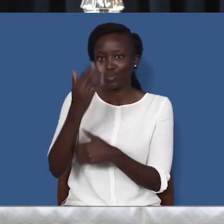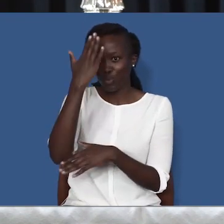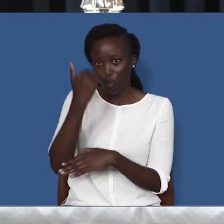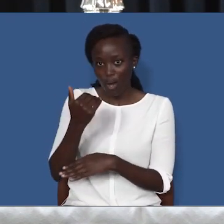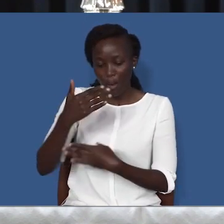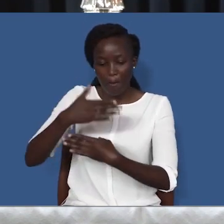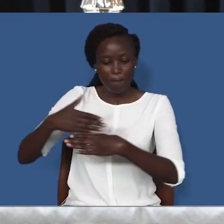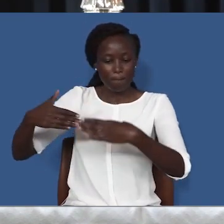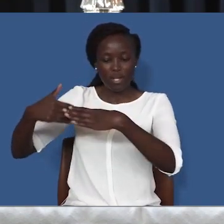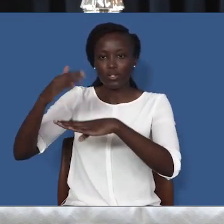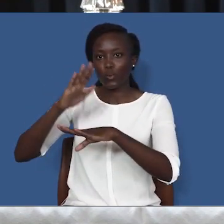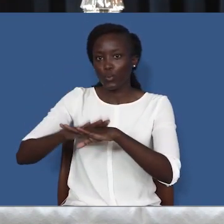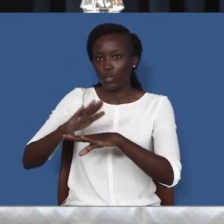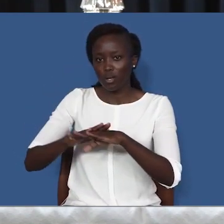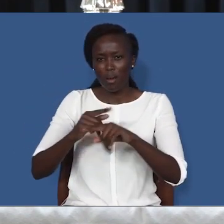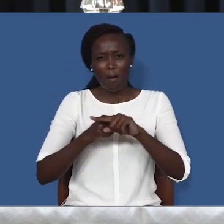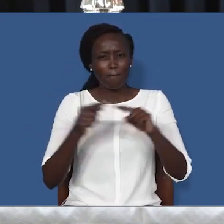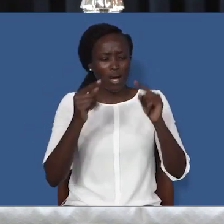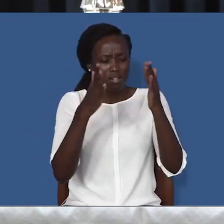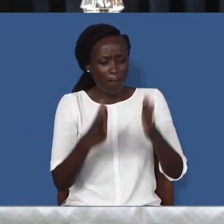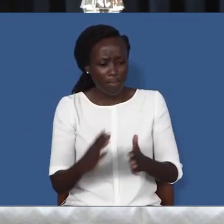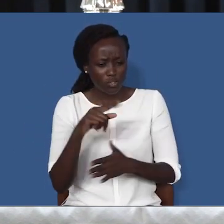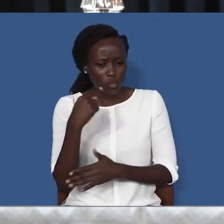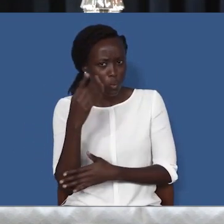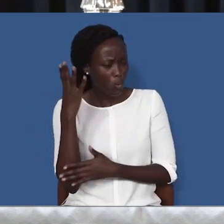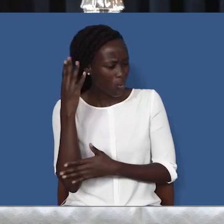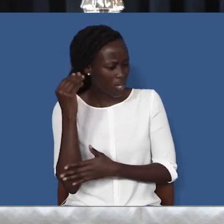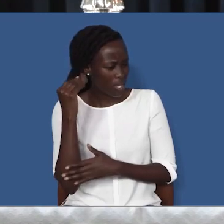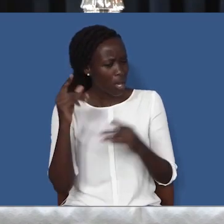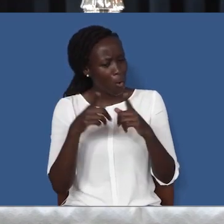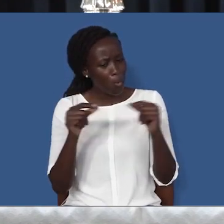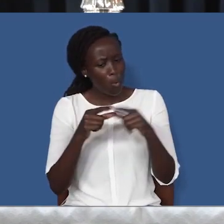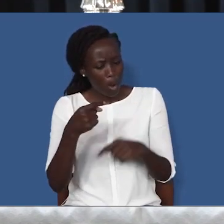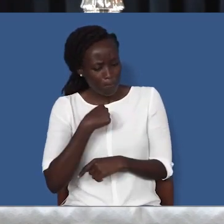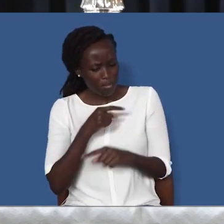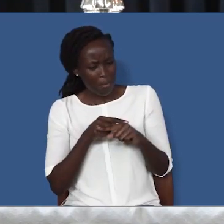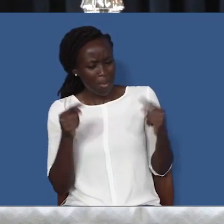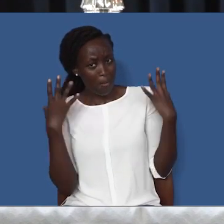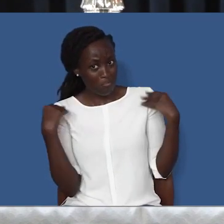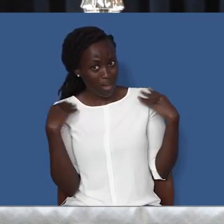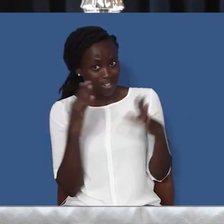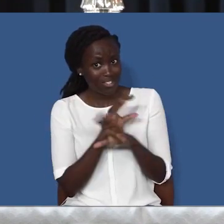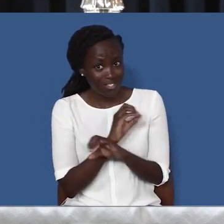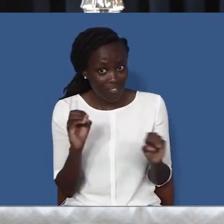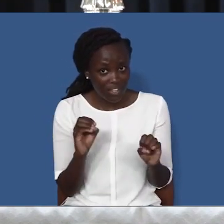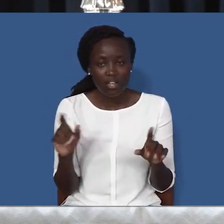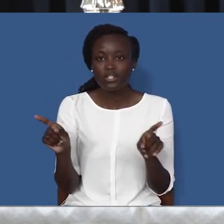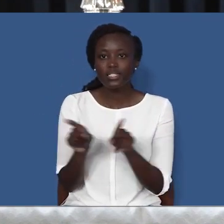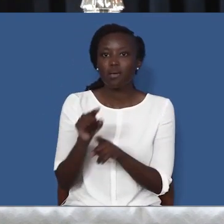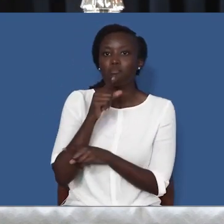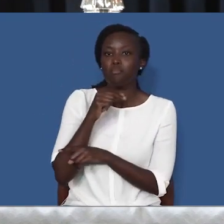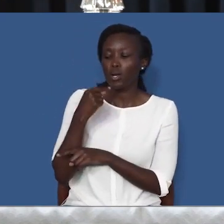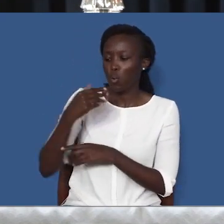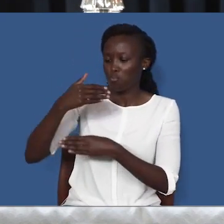built. But the one who hears my words and does not put them to practice is like a man who built a house